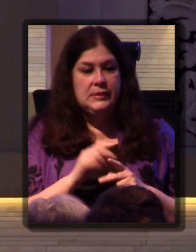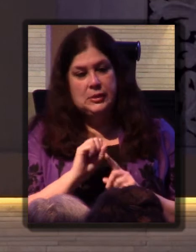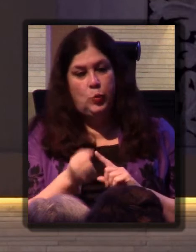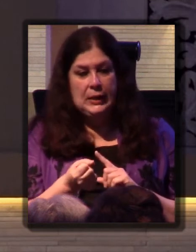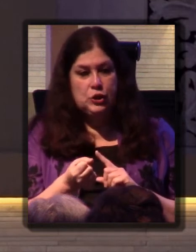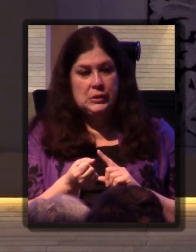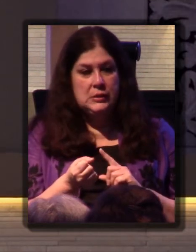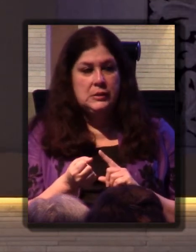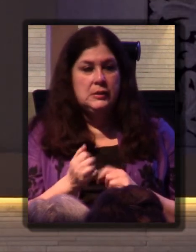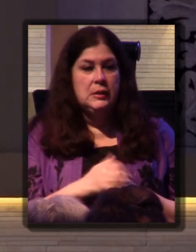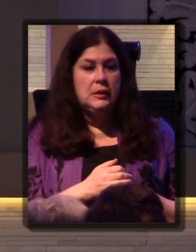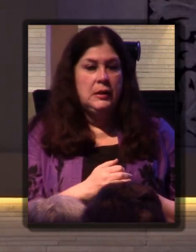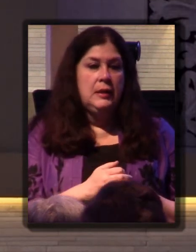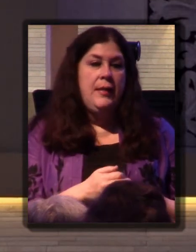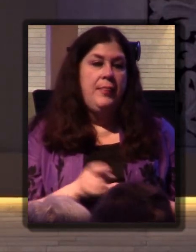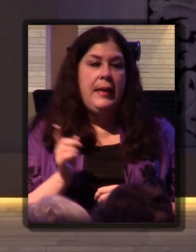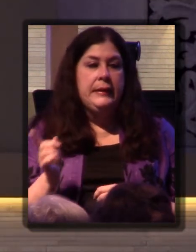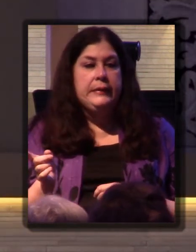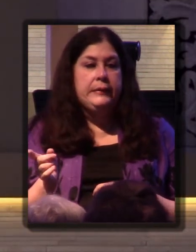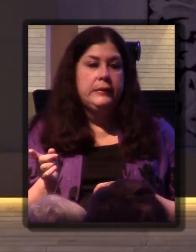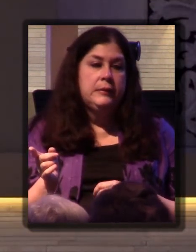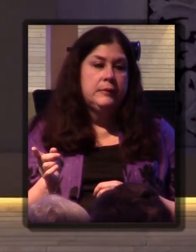of situations that he